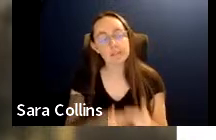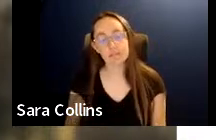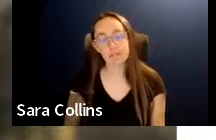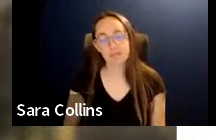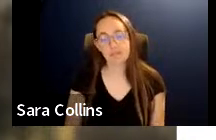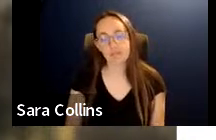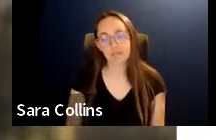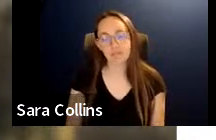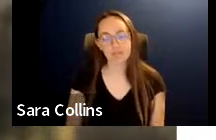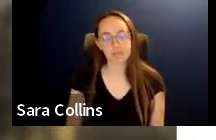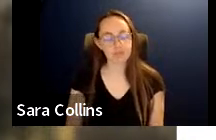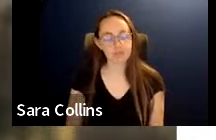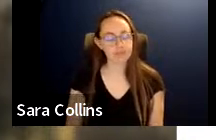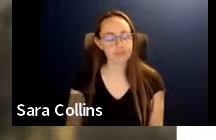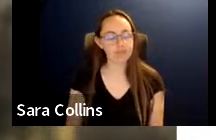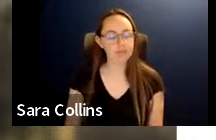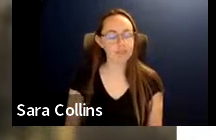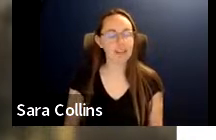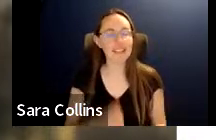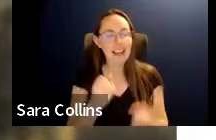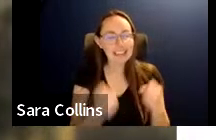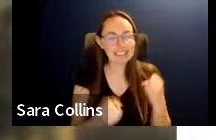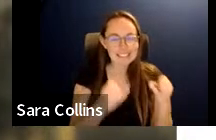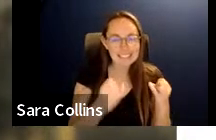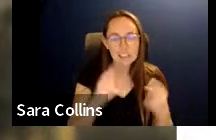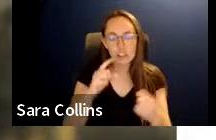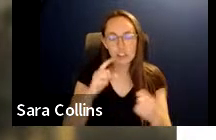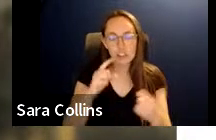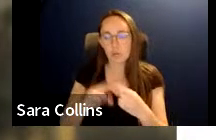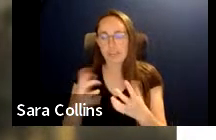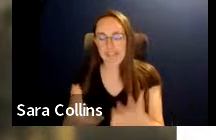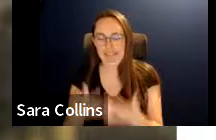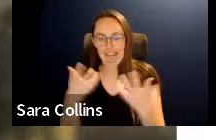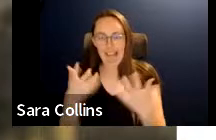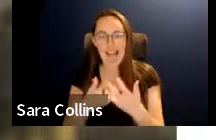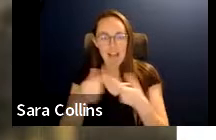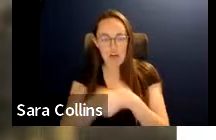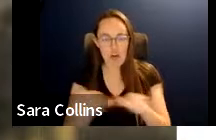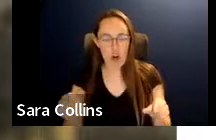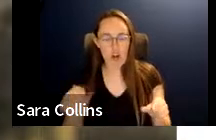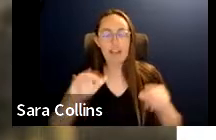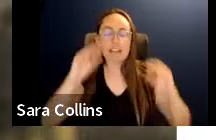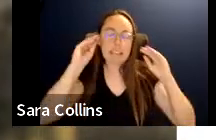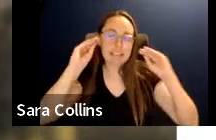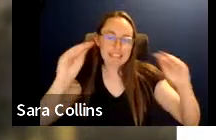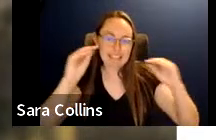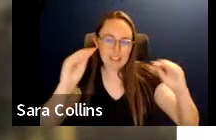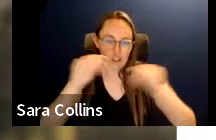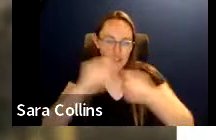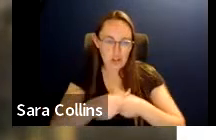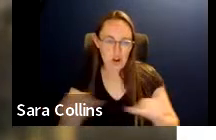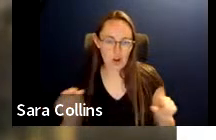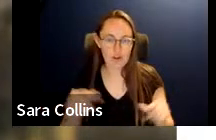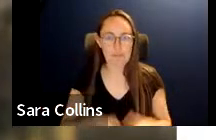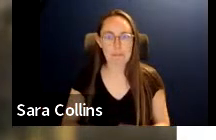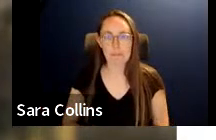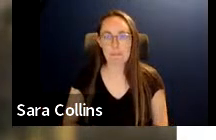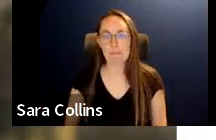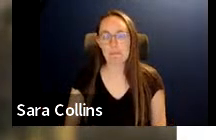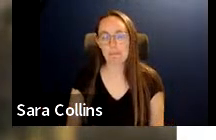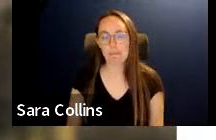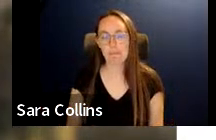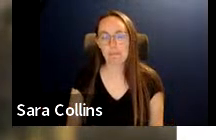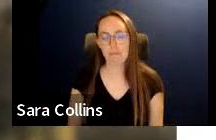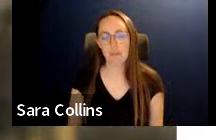So in our seed to salad garden, we really envisioned this space as a teaching garden. We wanted to